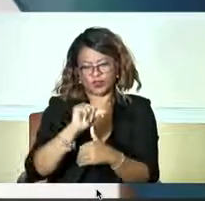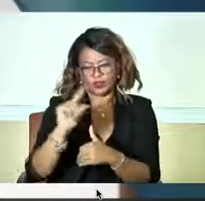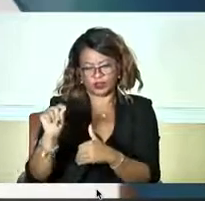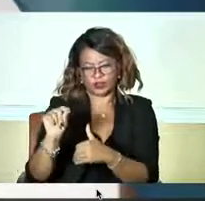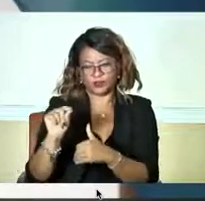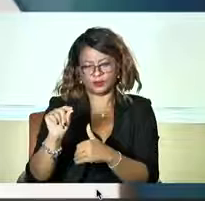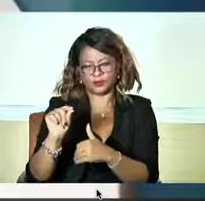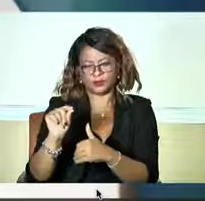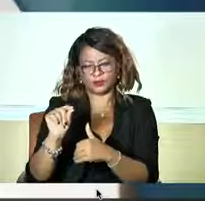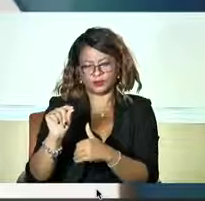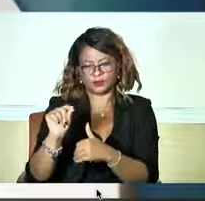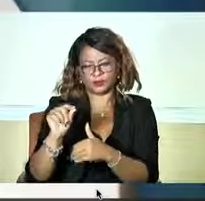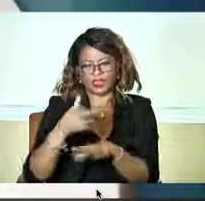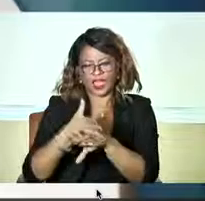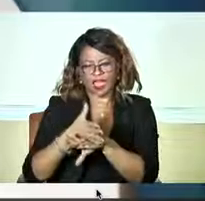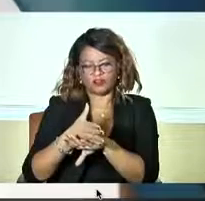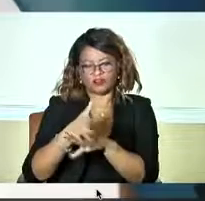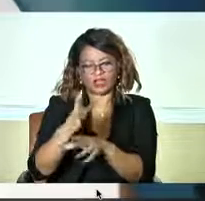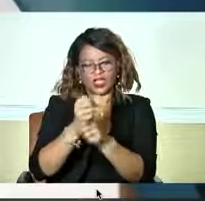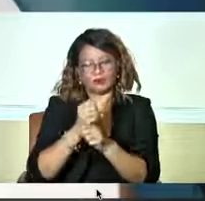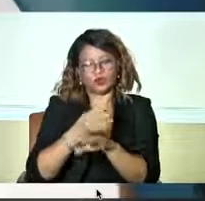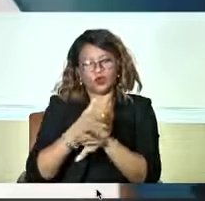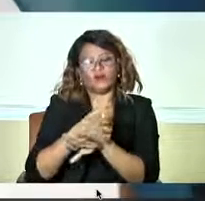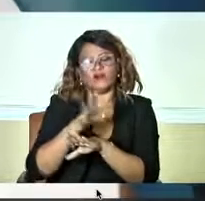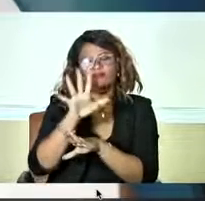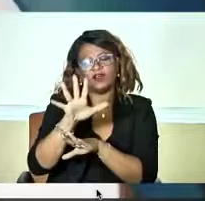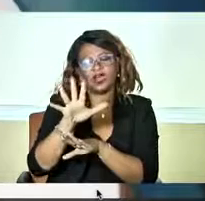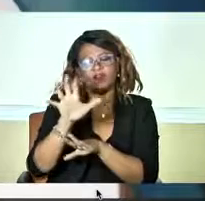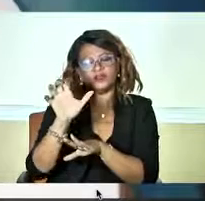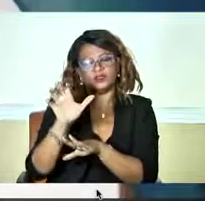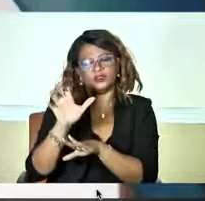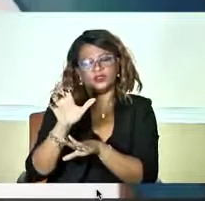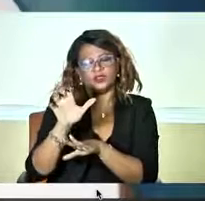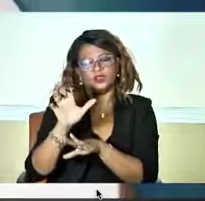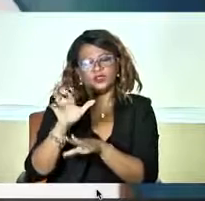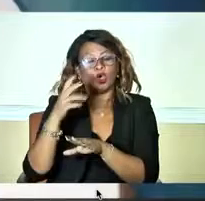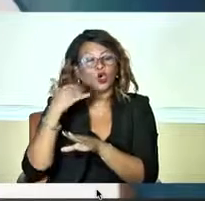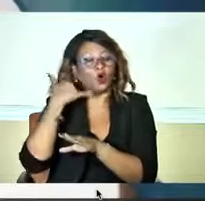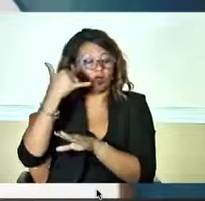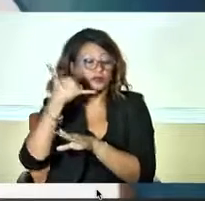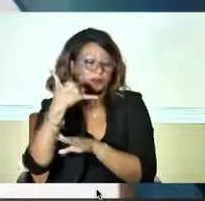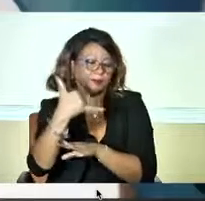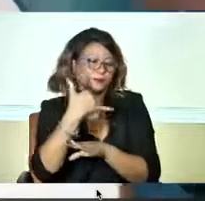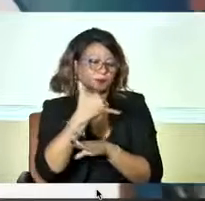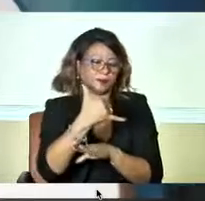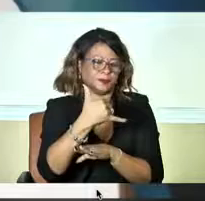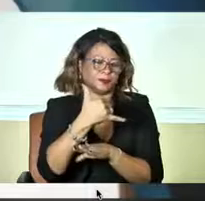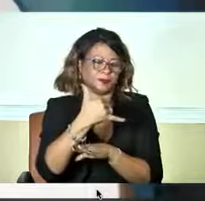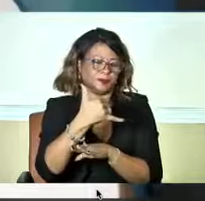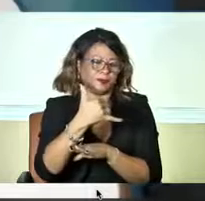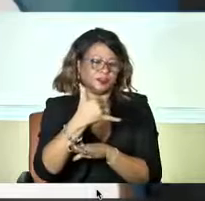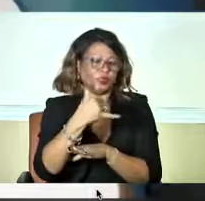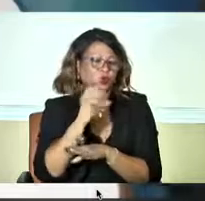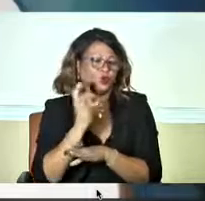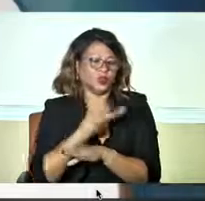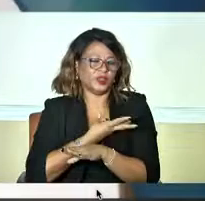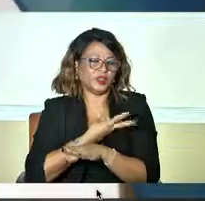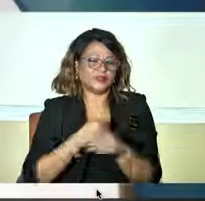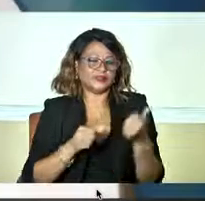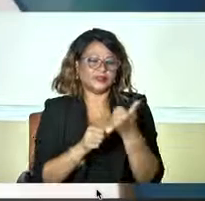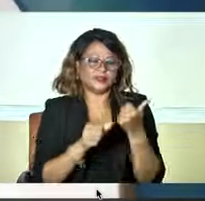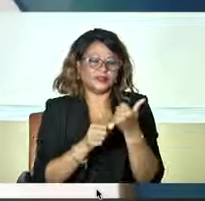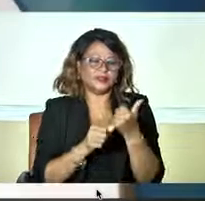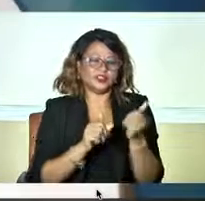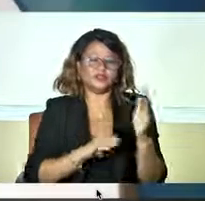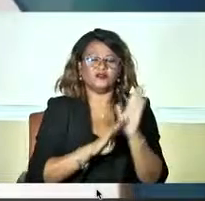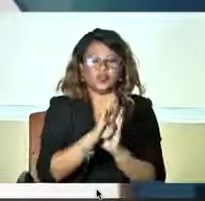2020 after capturing over 500 calls. We subsequently assisted in